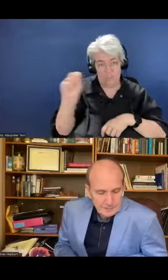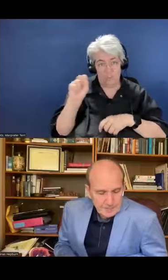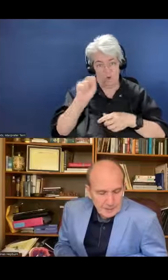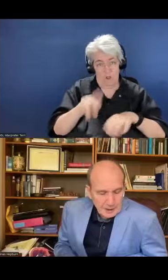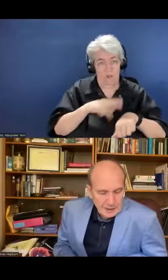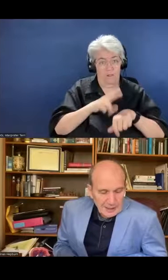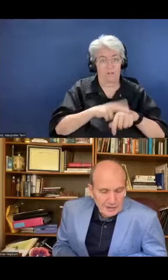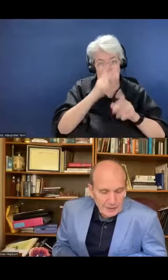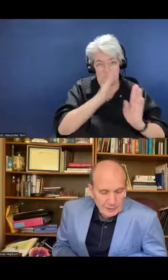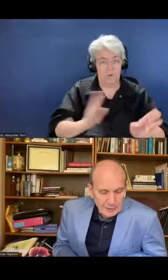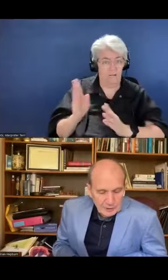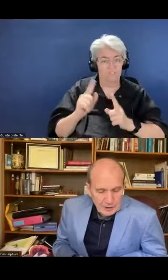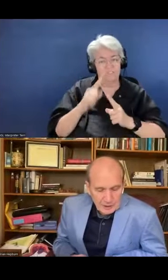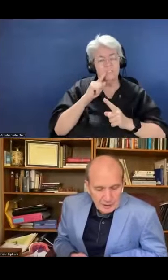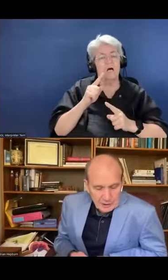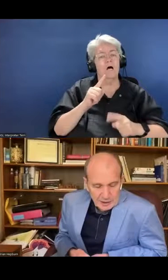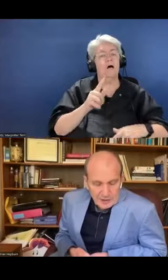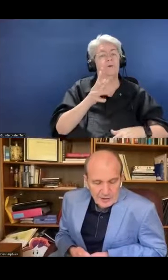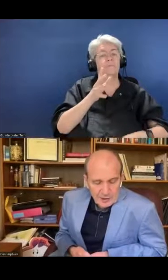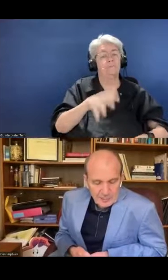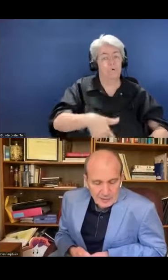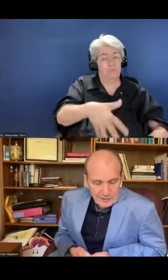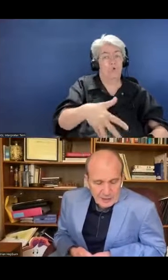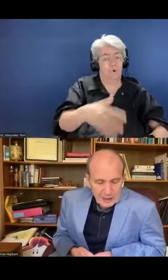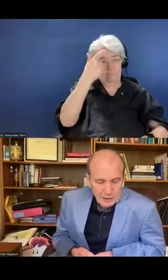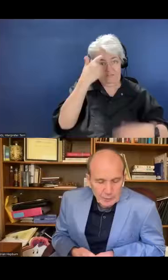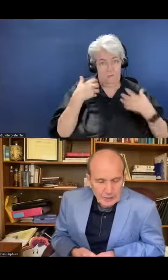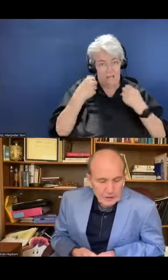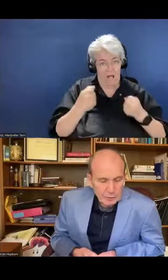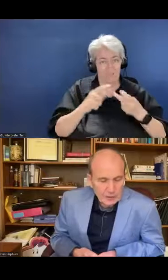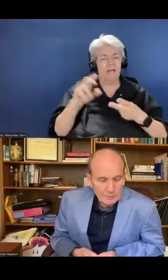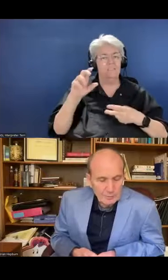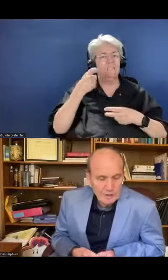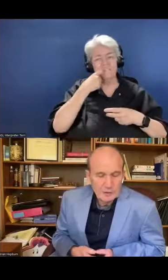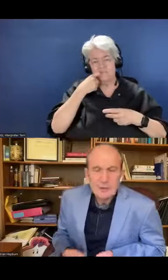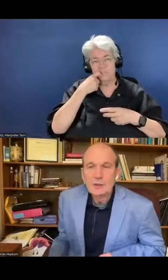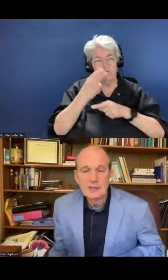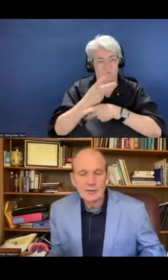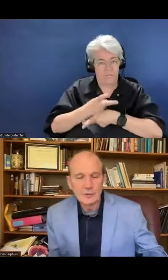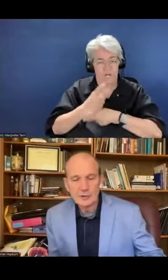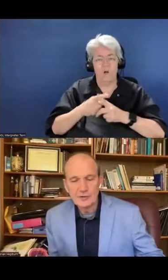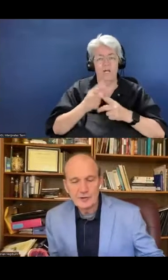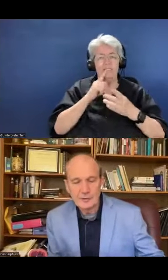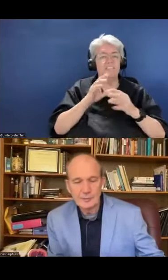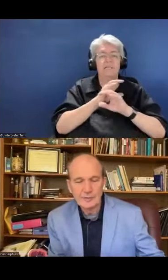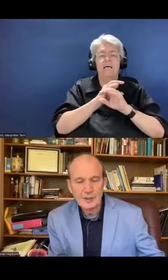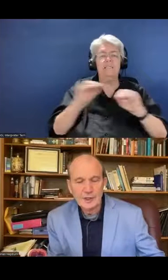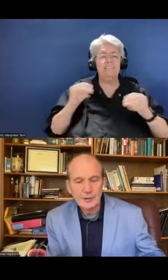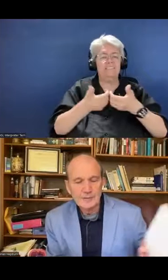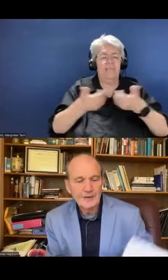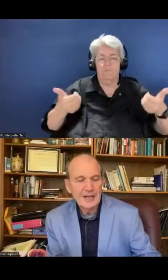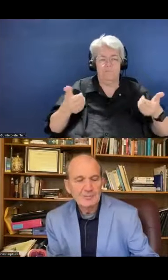health and substance use care is seamless and integrated across medical community and social